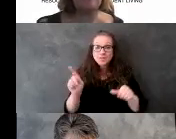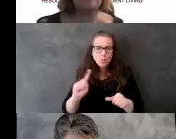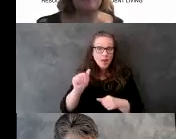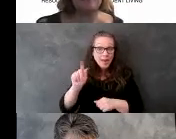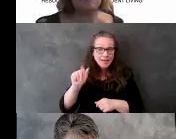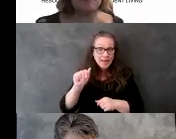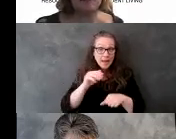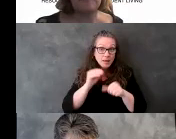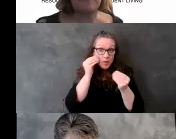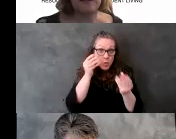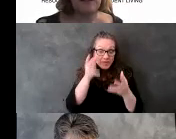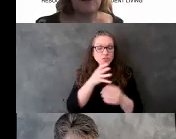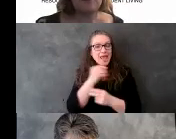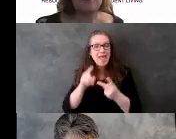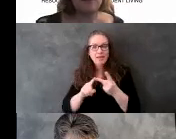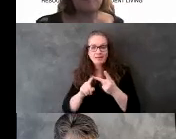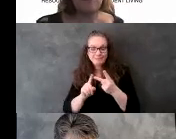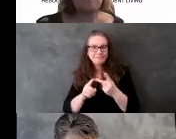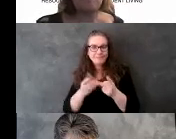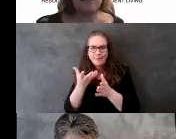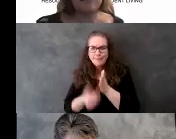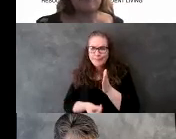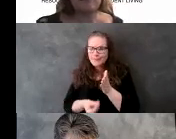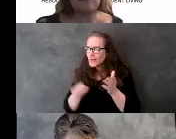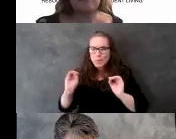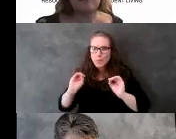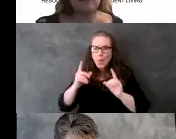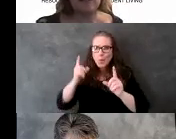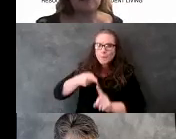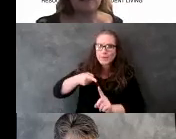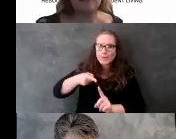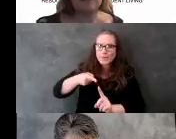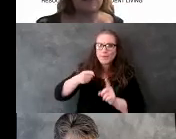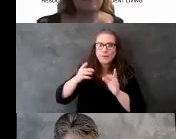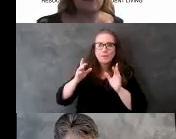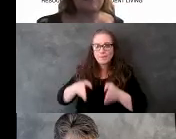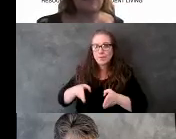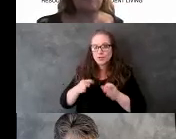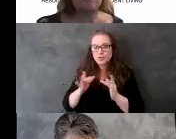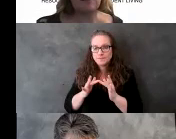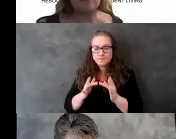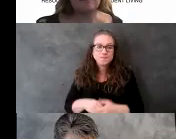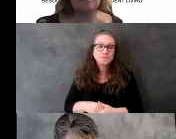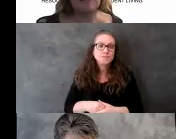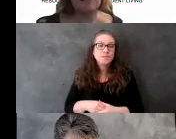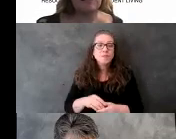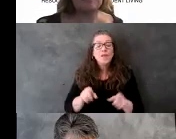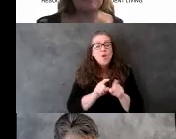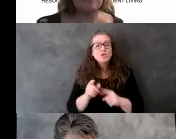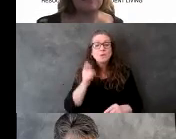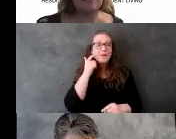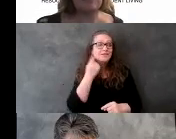having a designated person. Also, think about compliance versus usability. Just because something follows the letter of the law doesn't mean